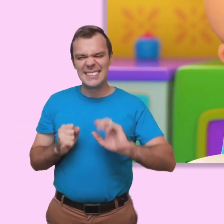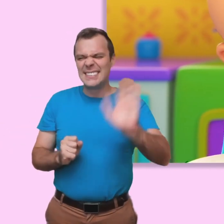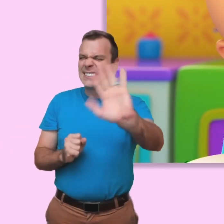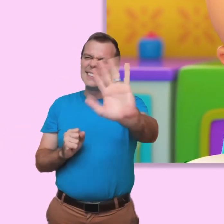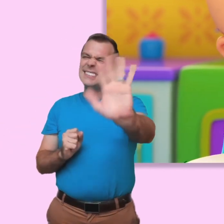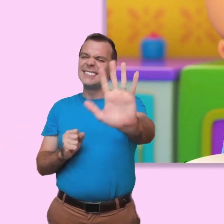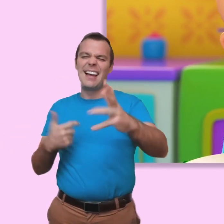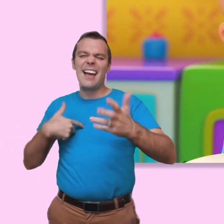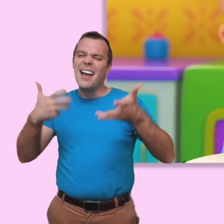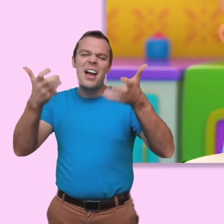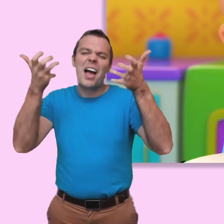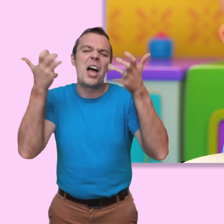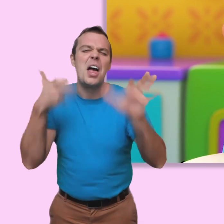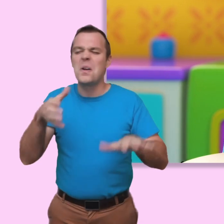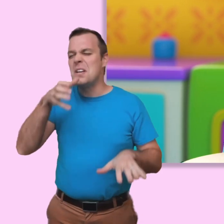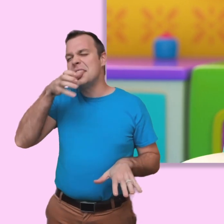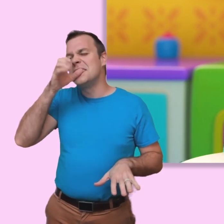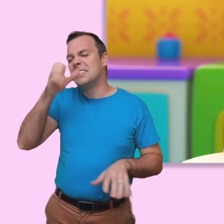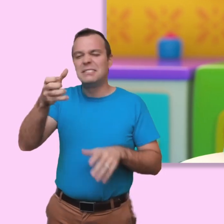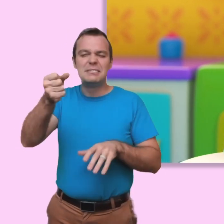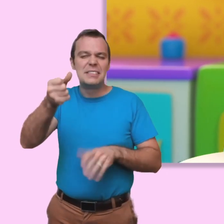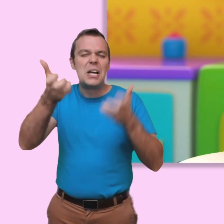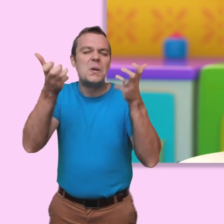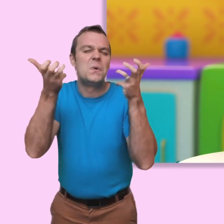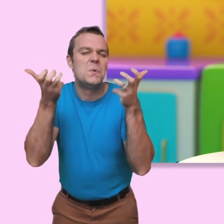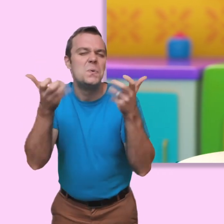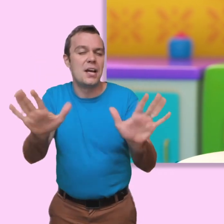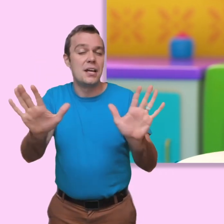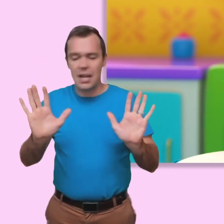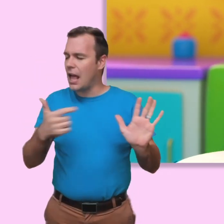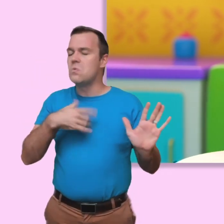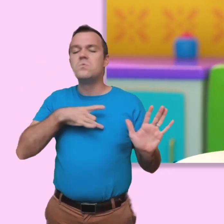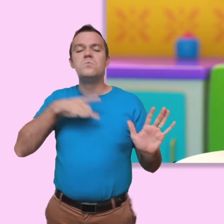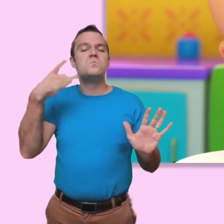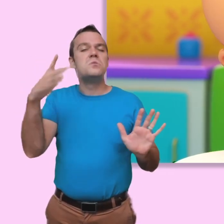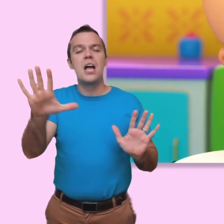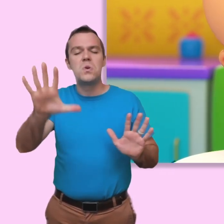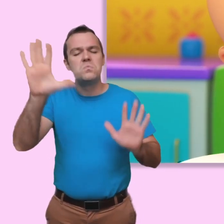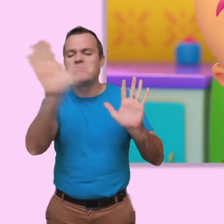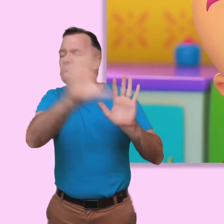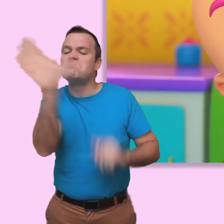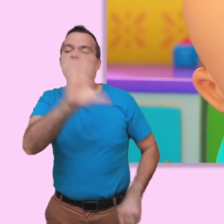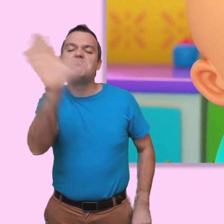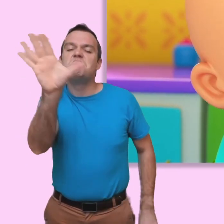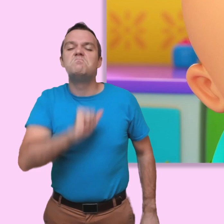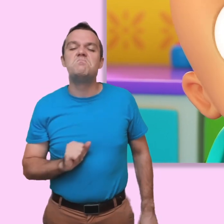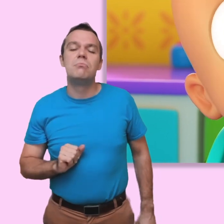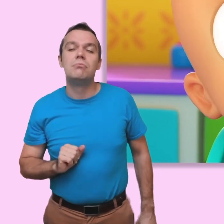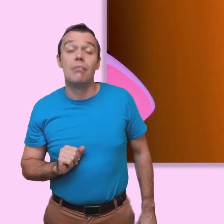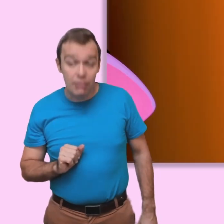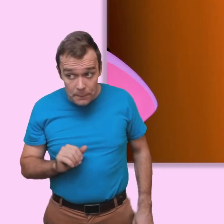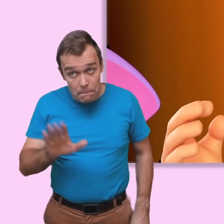No, no, no, I don't want to drink milk. I don't like milk. No, no,